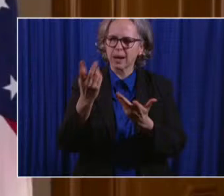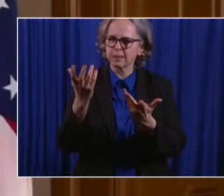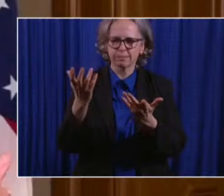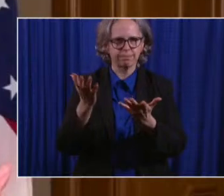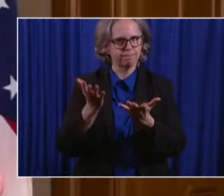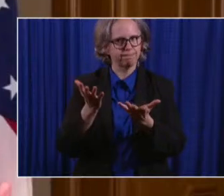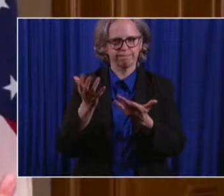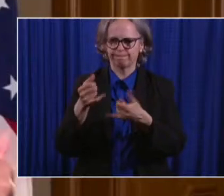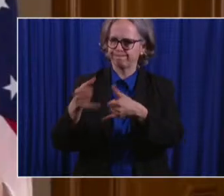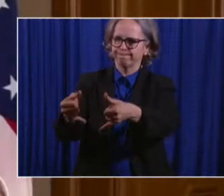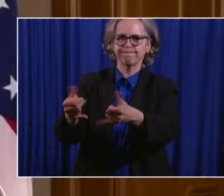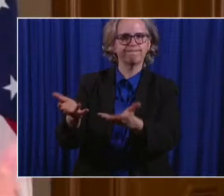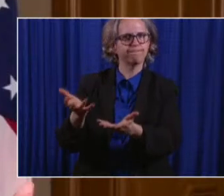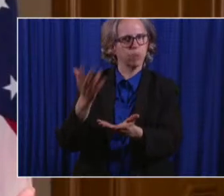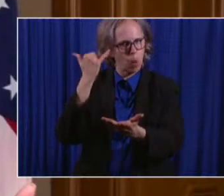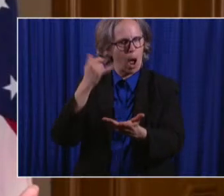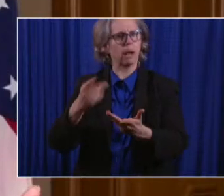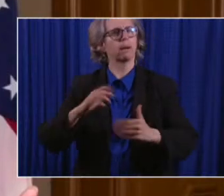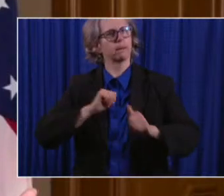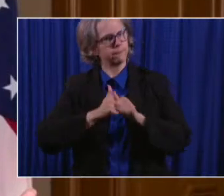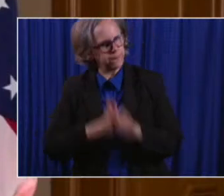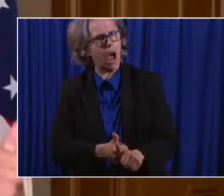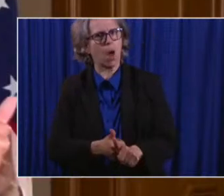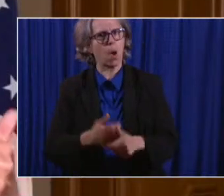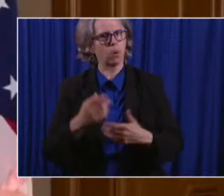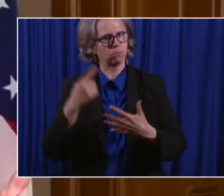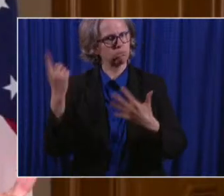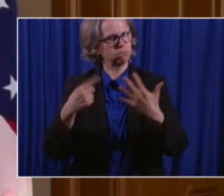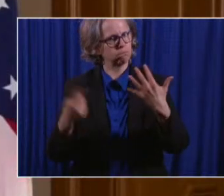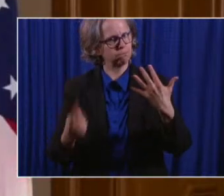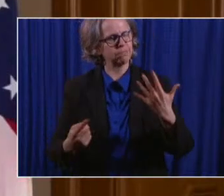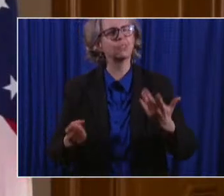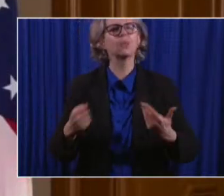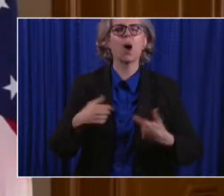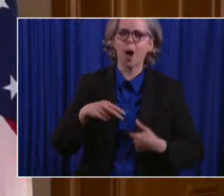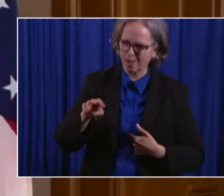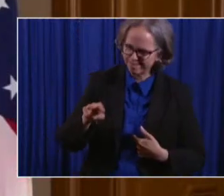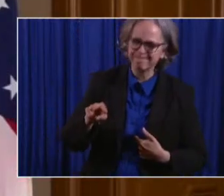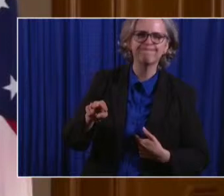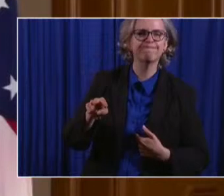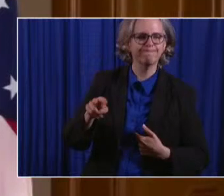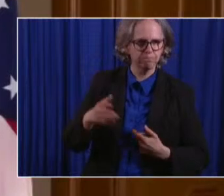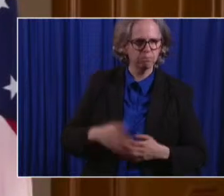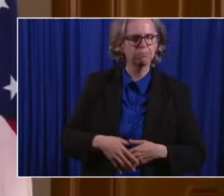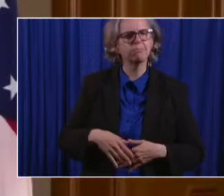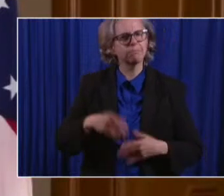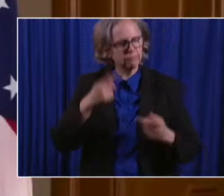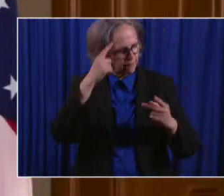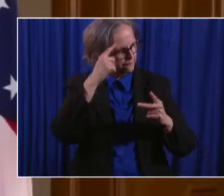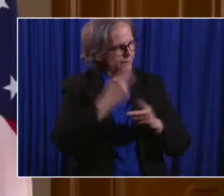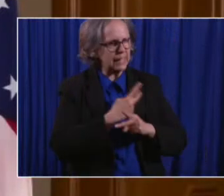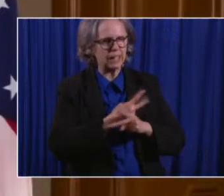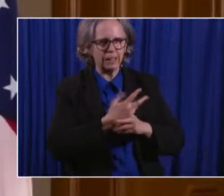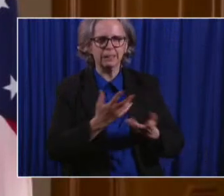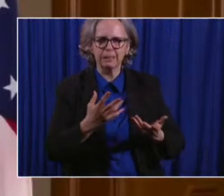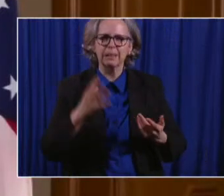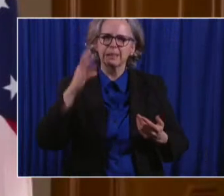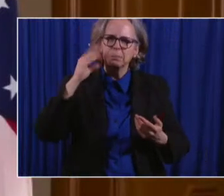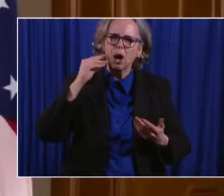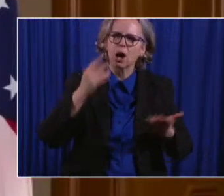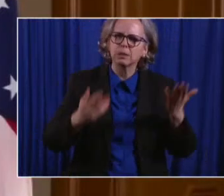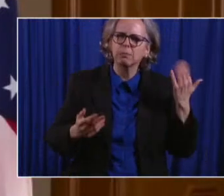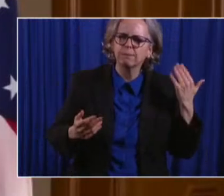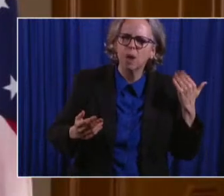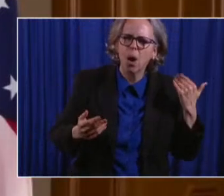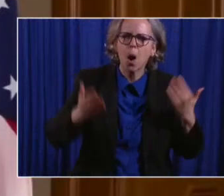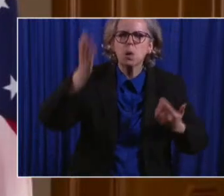some level, here's how much money it's going to take to really move the numbers. And they have a bunch of experience in that. So that is a whole area of